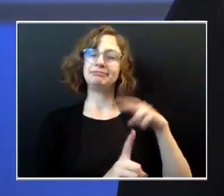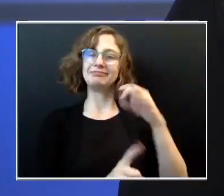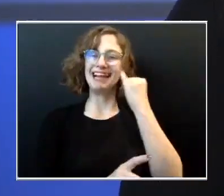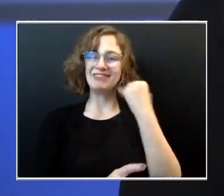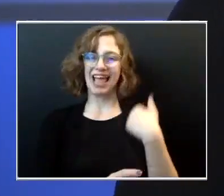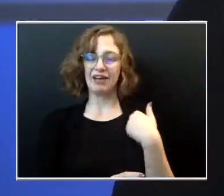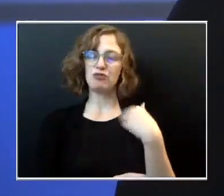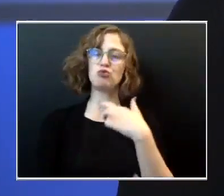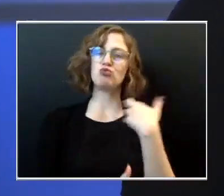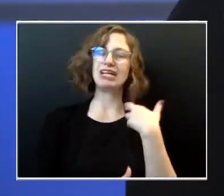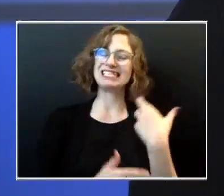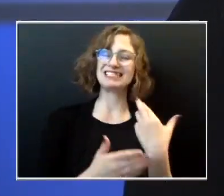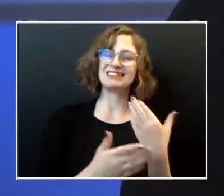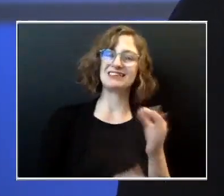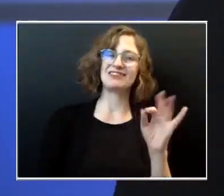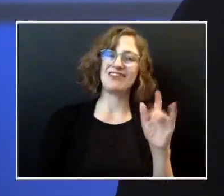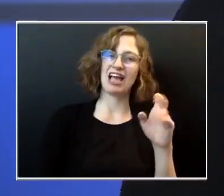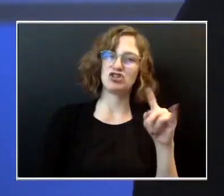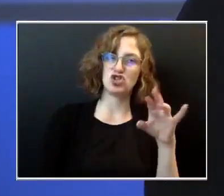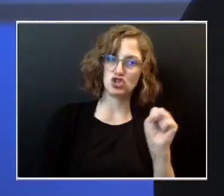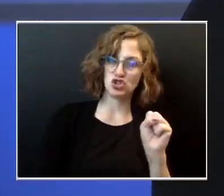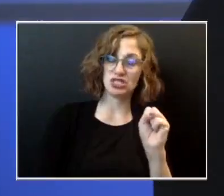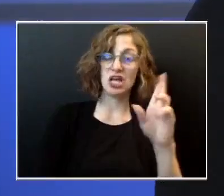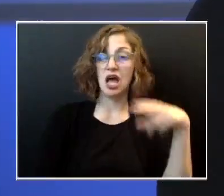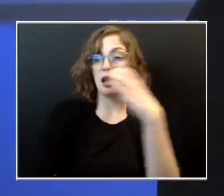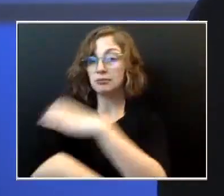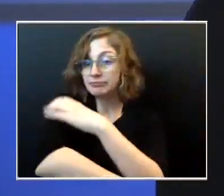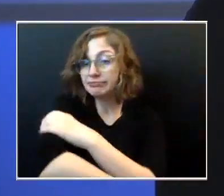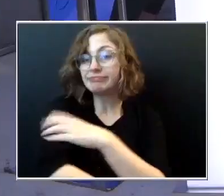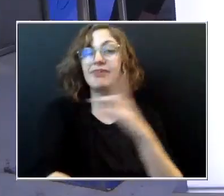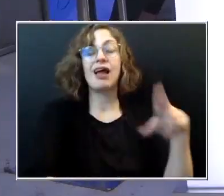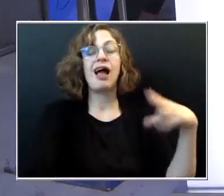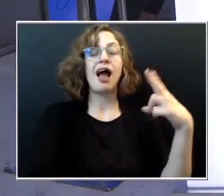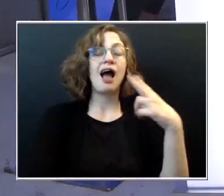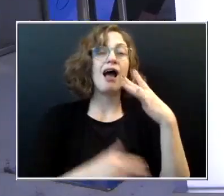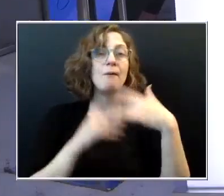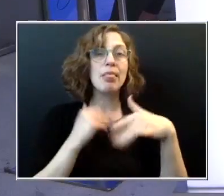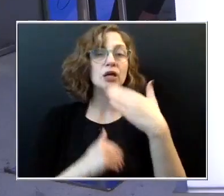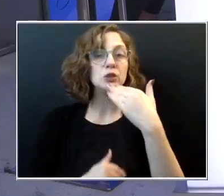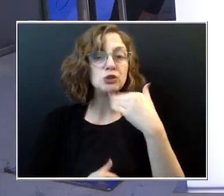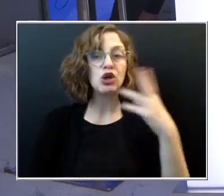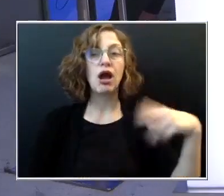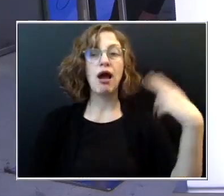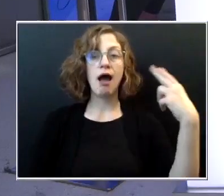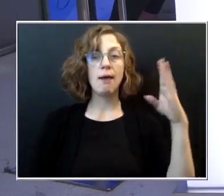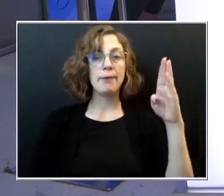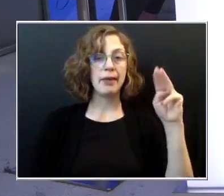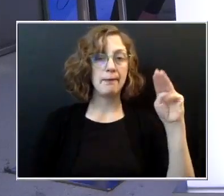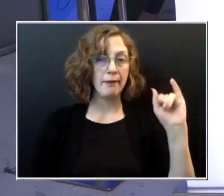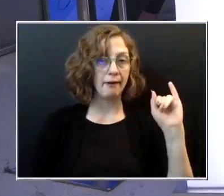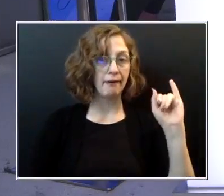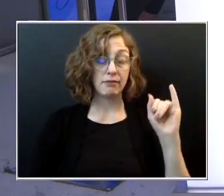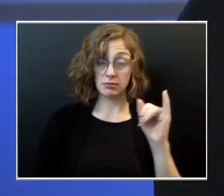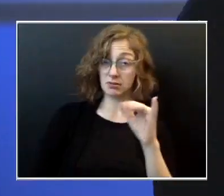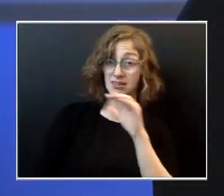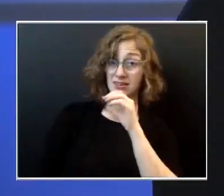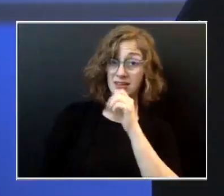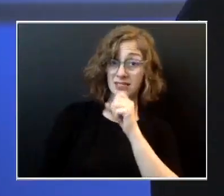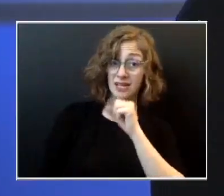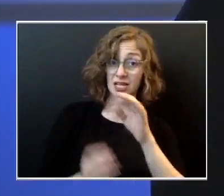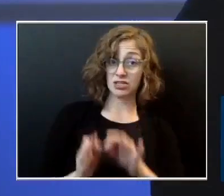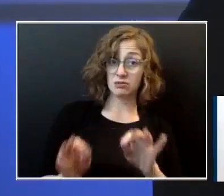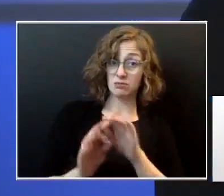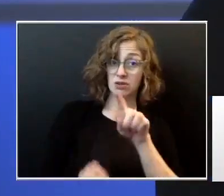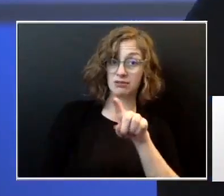blood sugar, high BMI, things like that. And so do you care about age? Yeah, we're enrolling individuals who are older